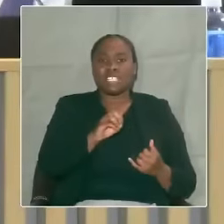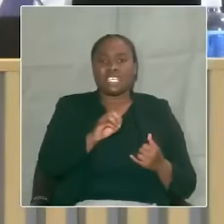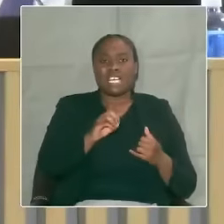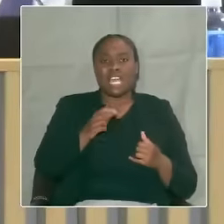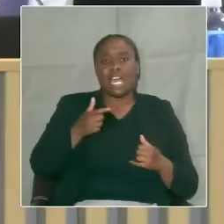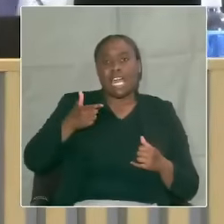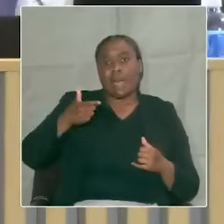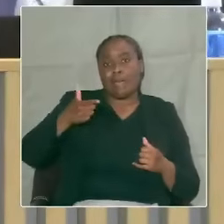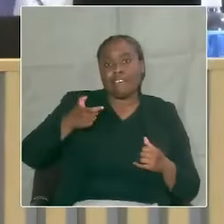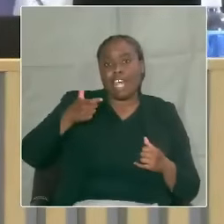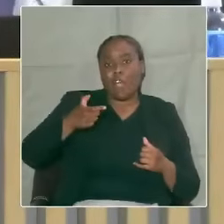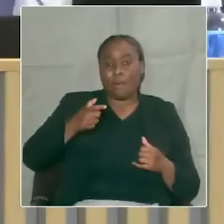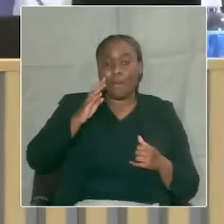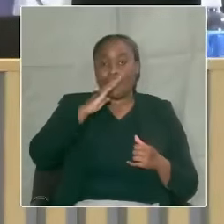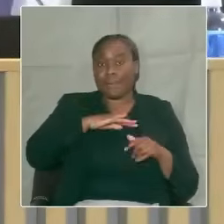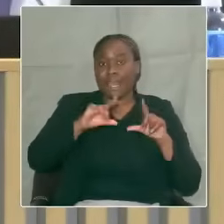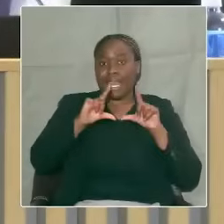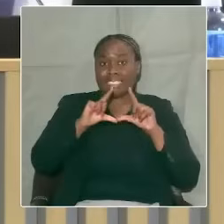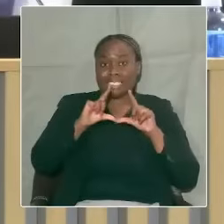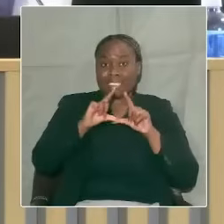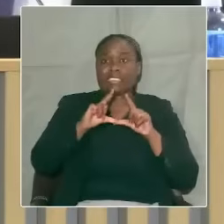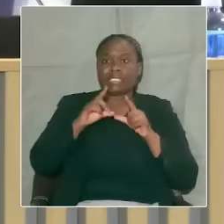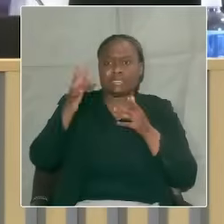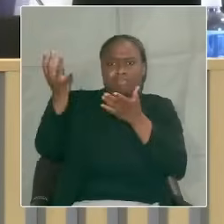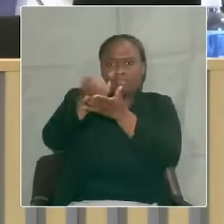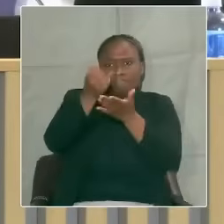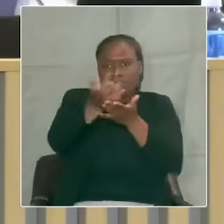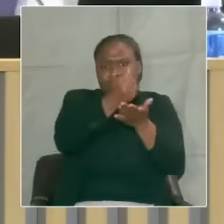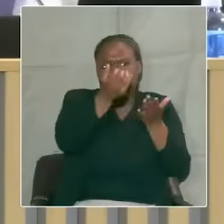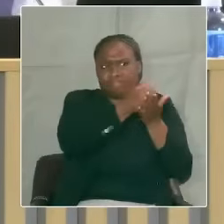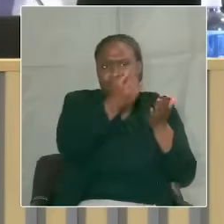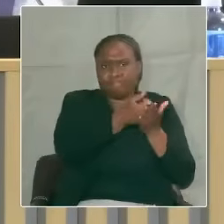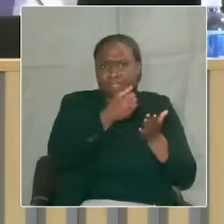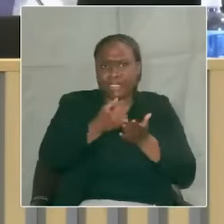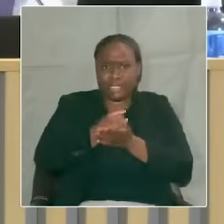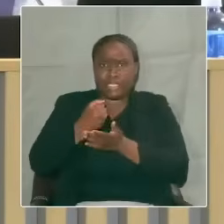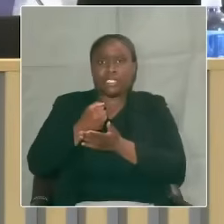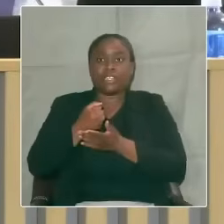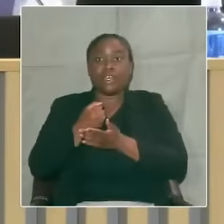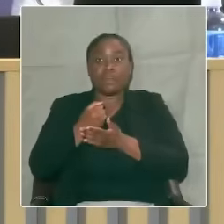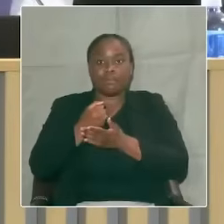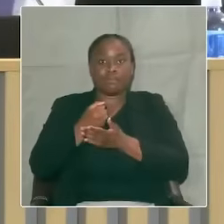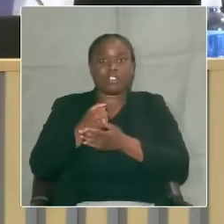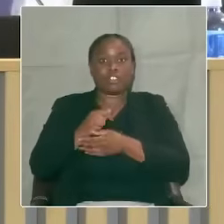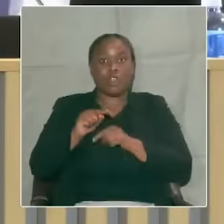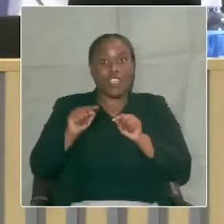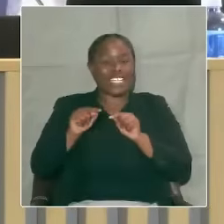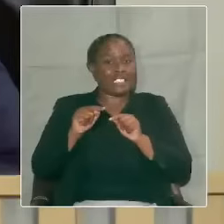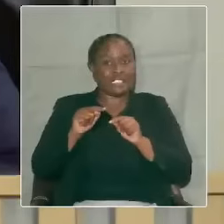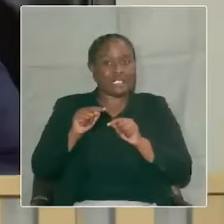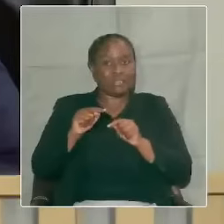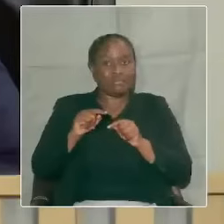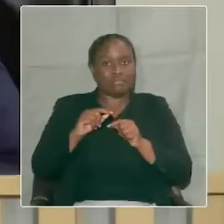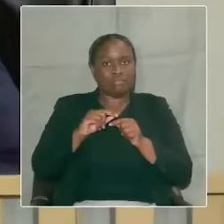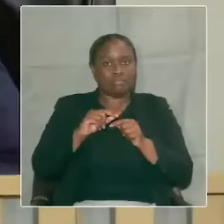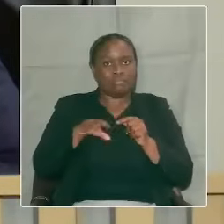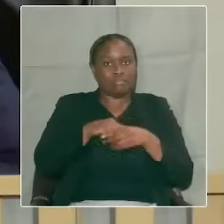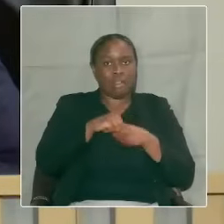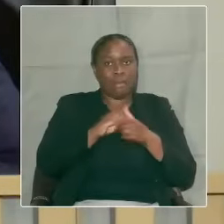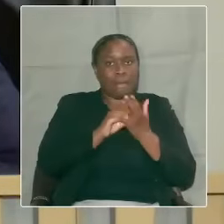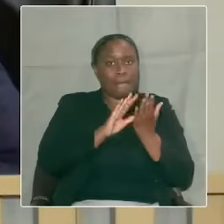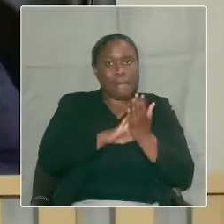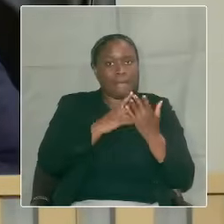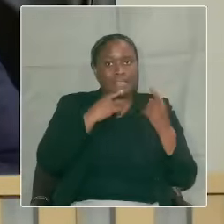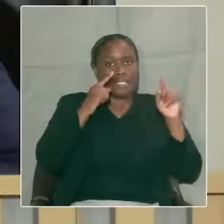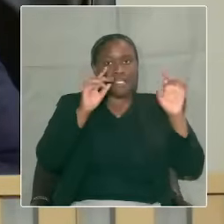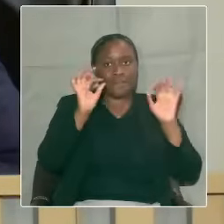unlicensed firearms from the streets, which I assume could be used for later killings, is that not a success of the task team? Well,